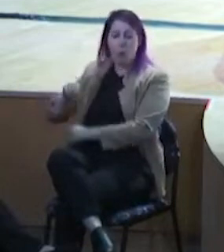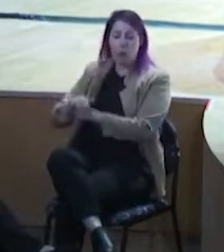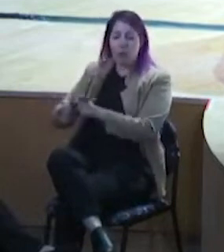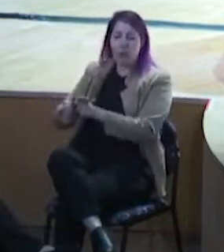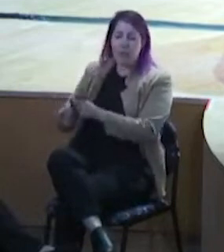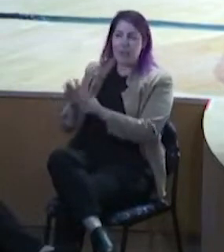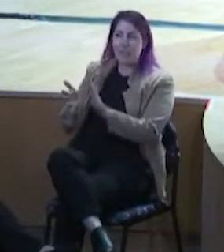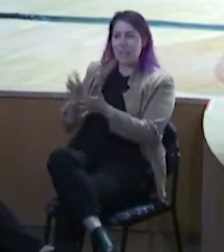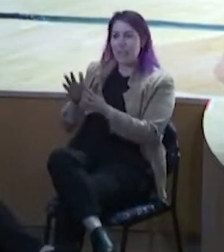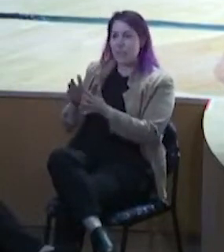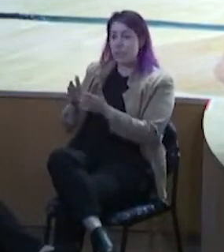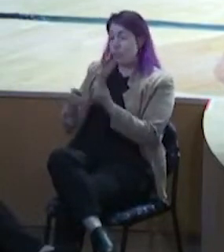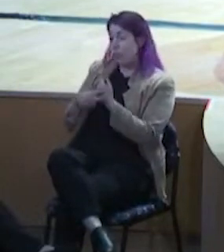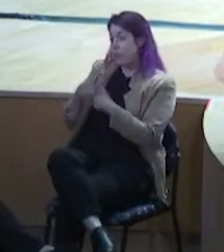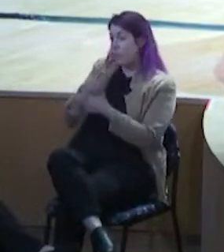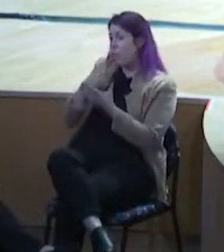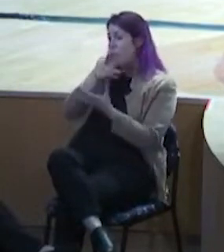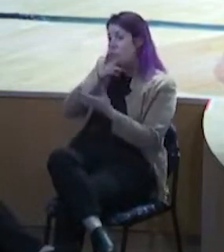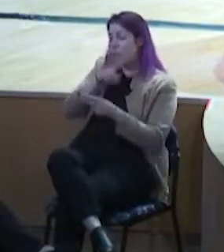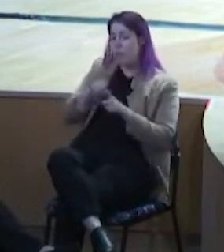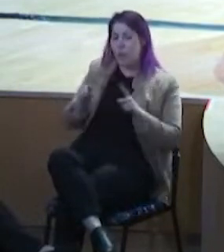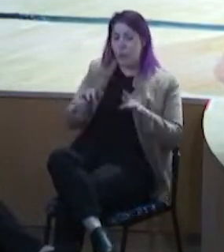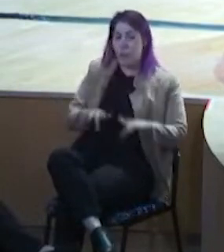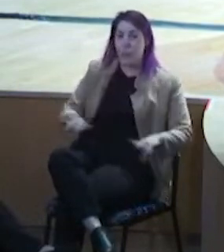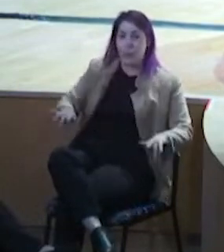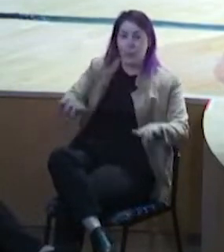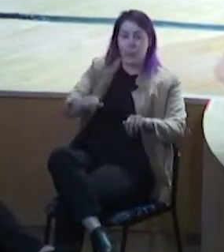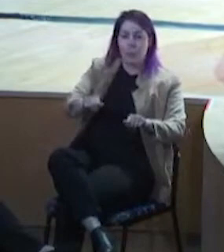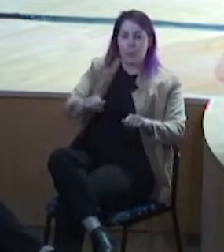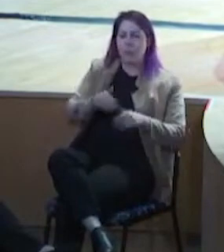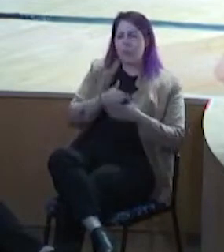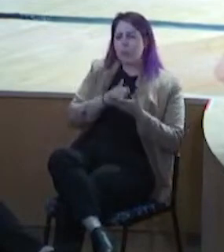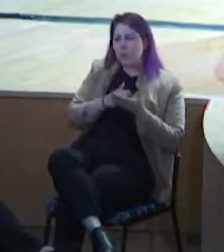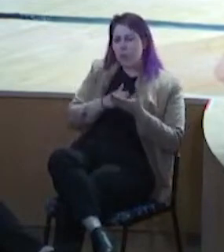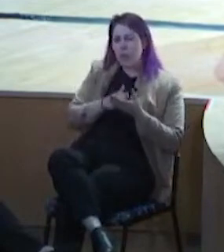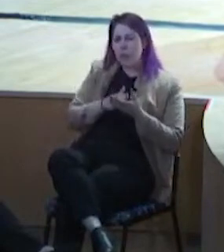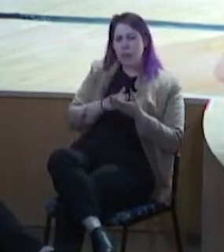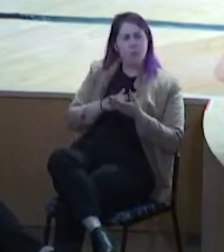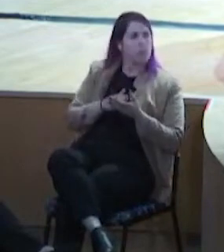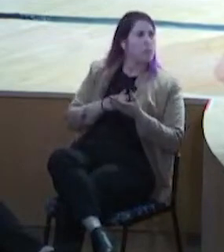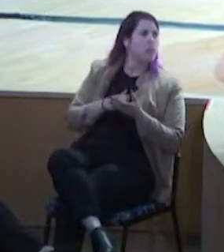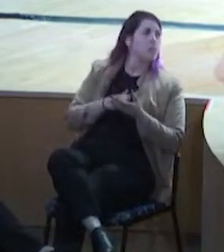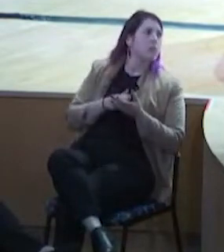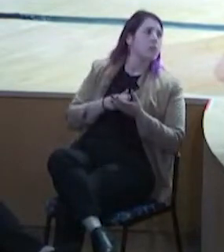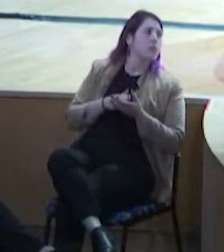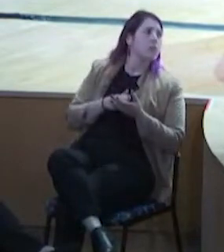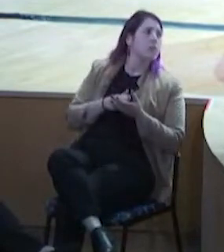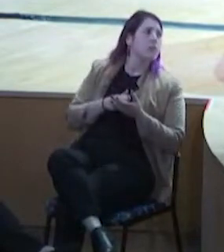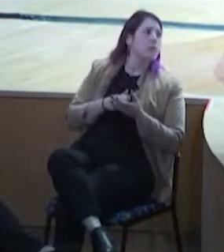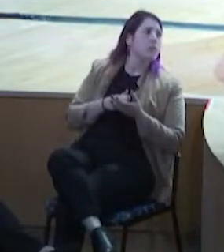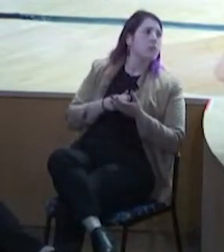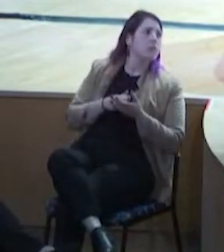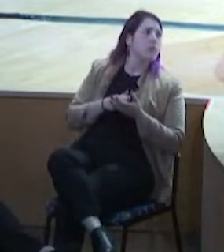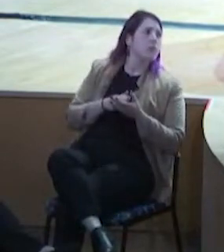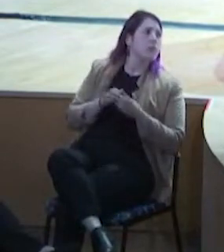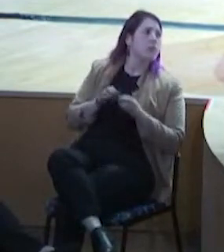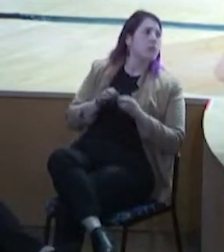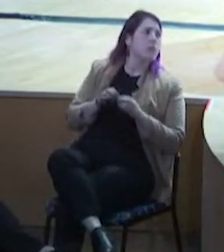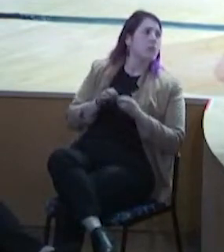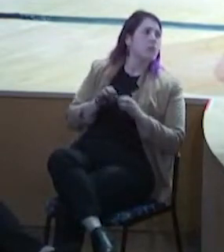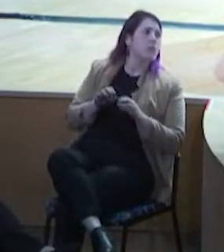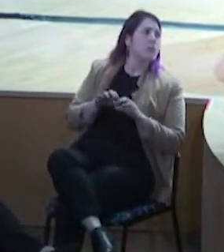conserved. It does have some titles, for example, for UNESCO or for